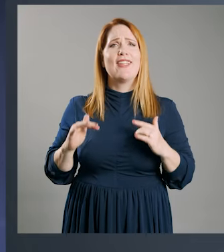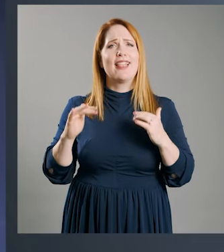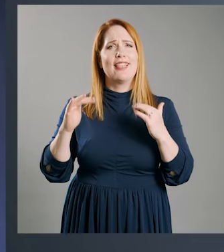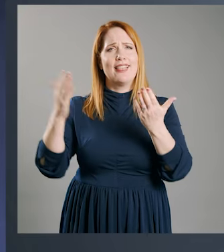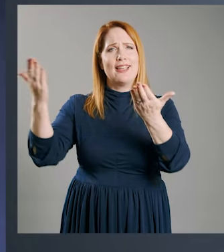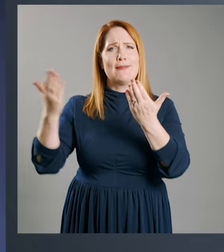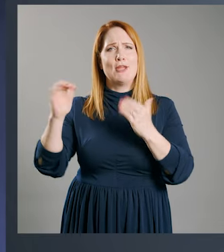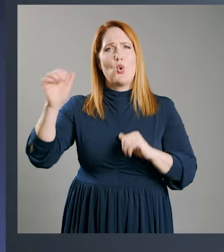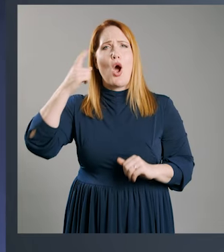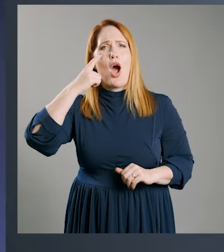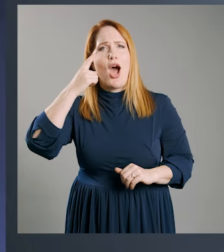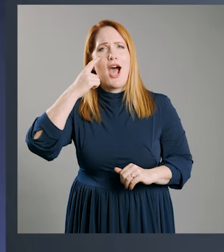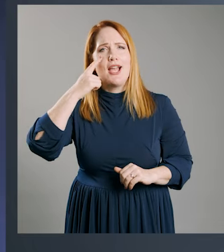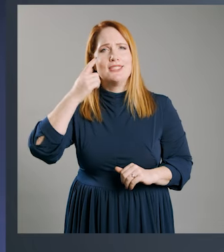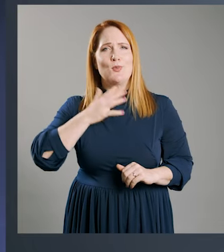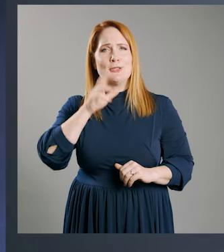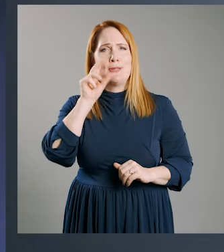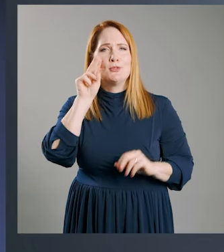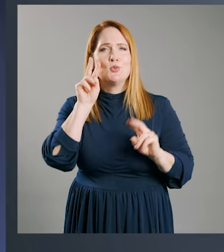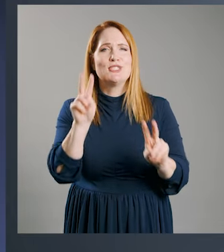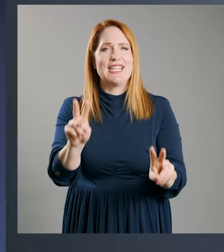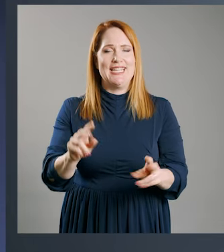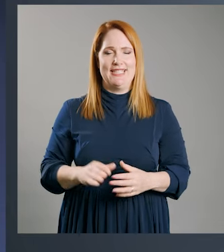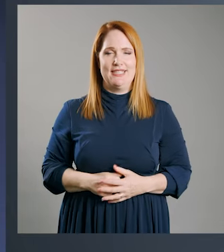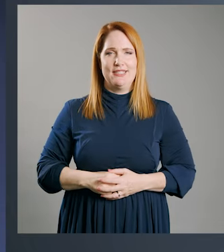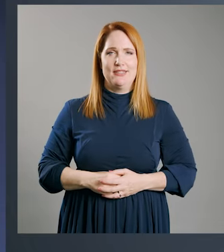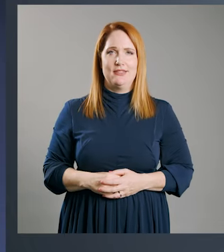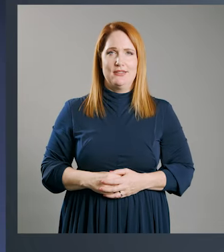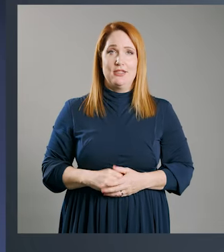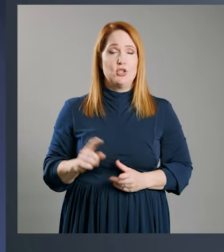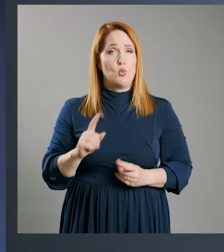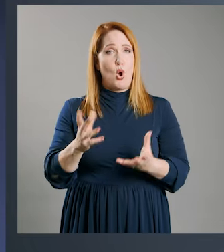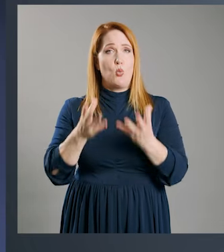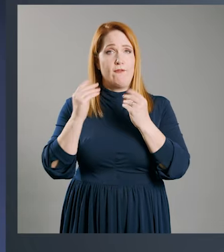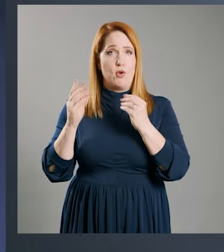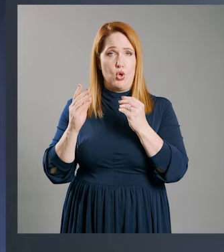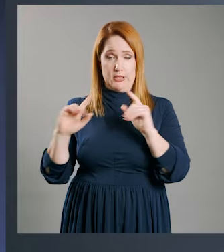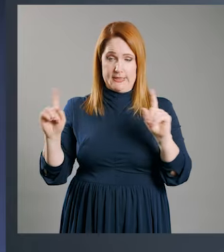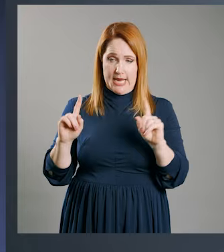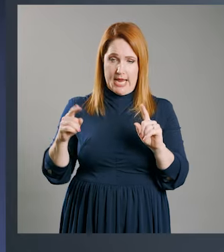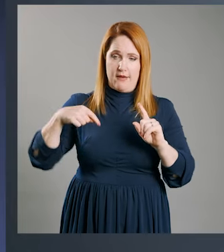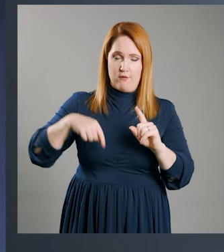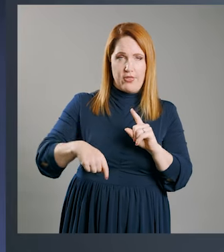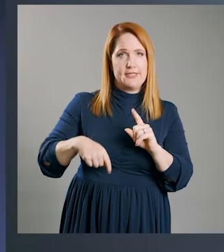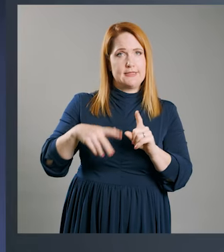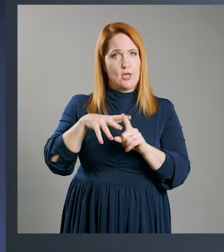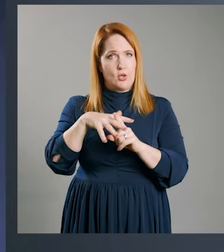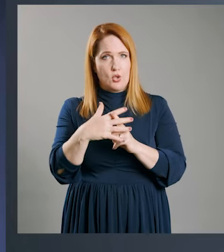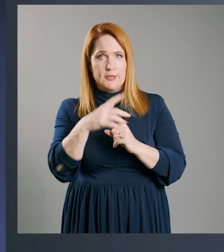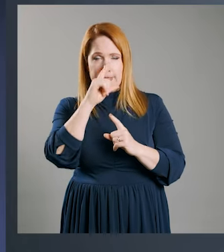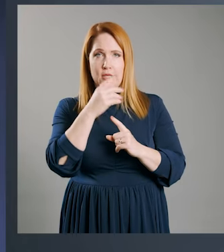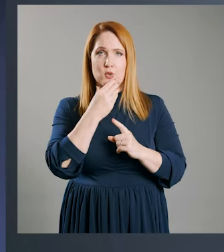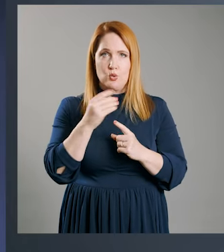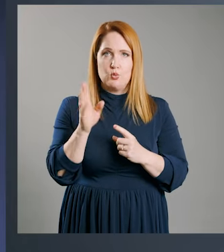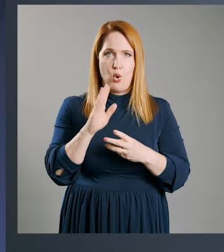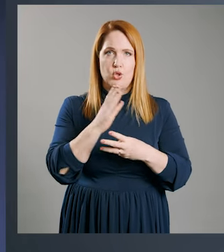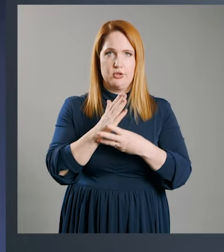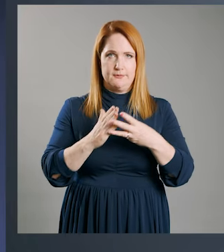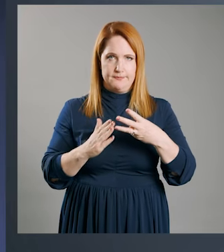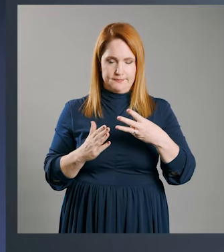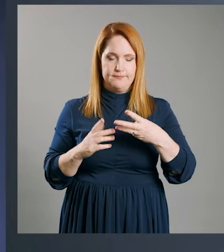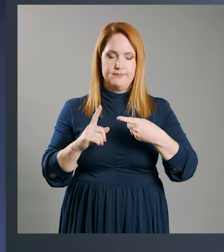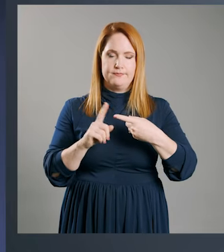Give me your eyes of faith to see. So what can we apply from what we've learned today in our own context? Well, there are 3 things I think we can